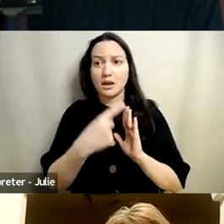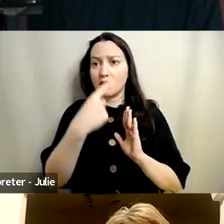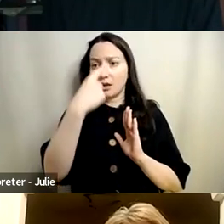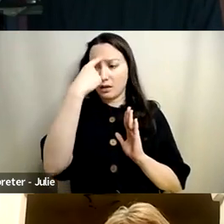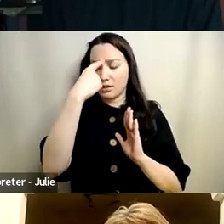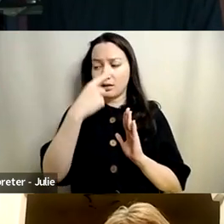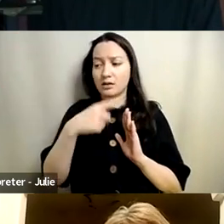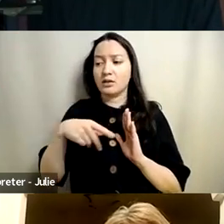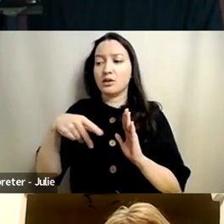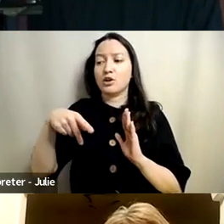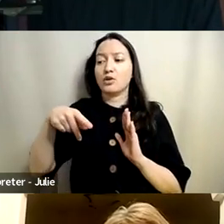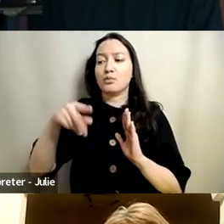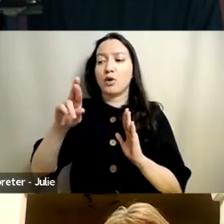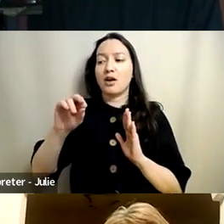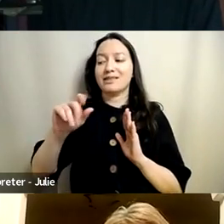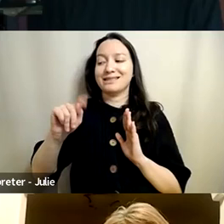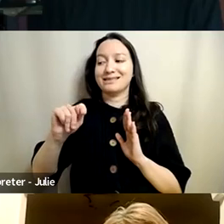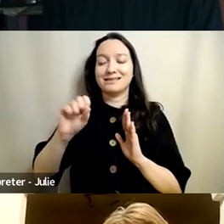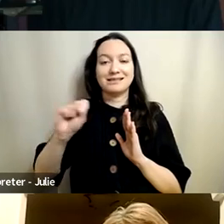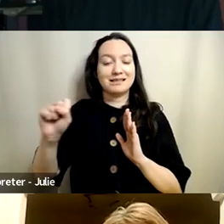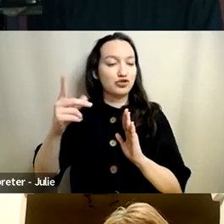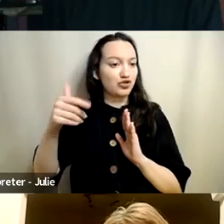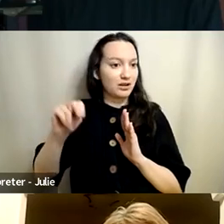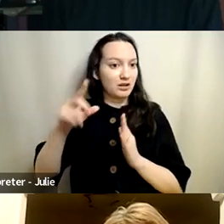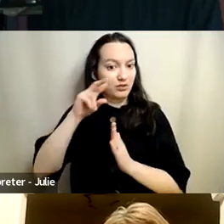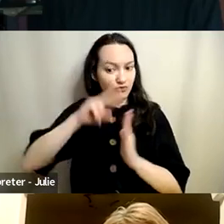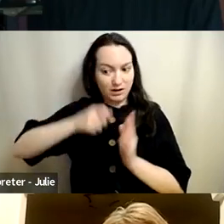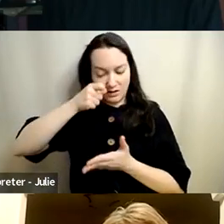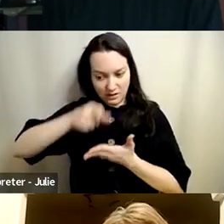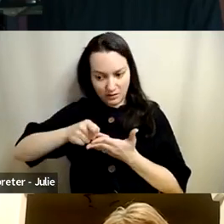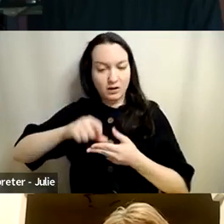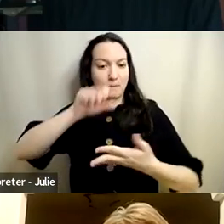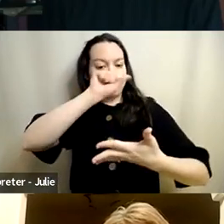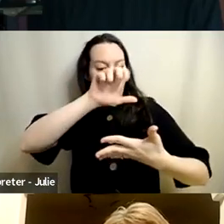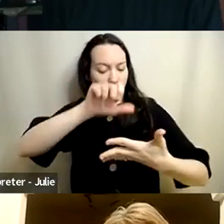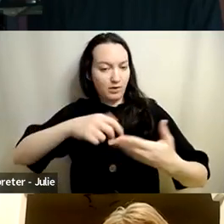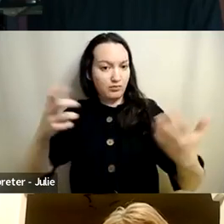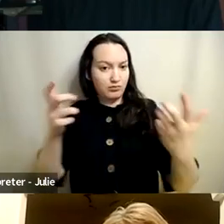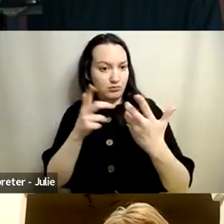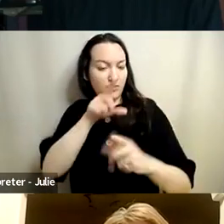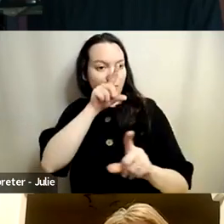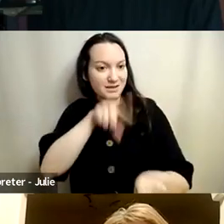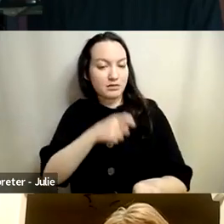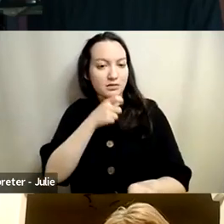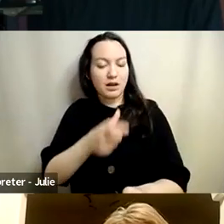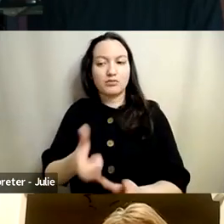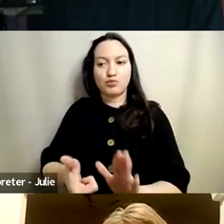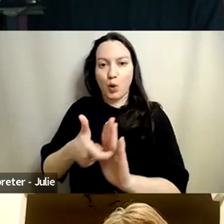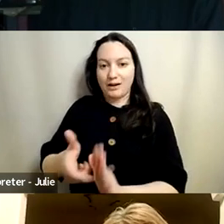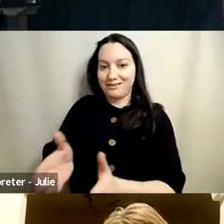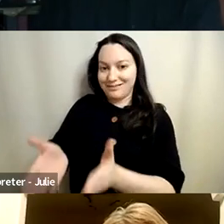Providence St. John's did an excellent job. They read the letter, they had responses. But that doesn't mean we don't have to ask or